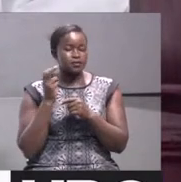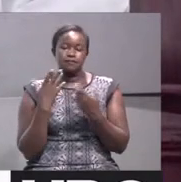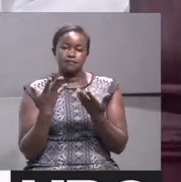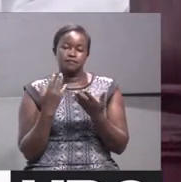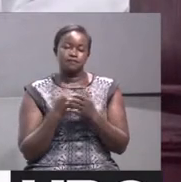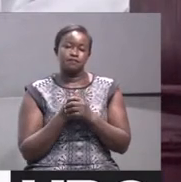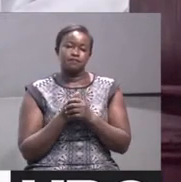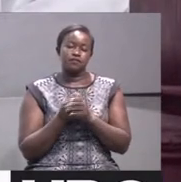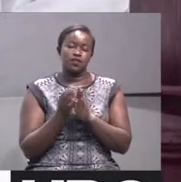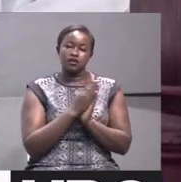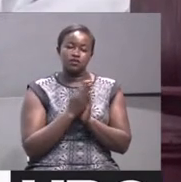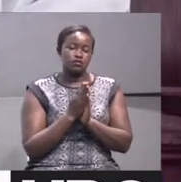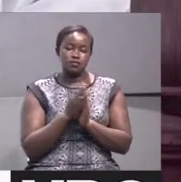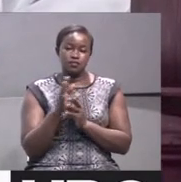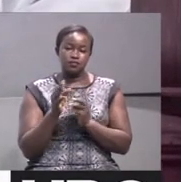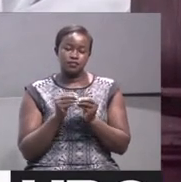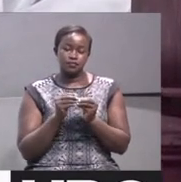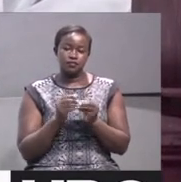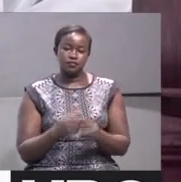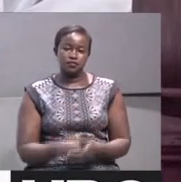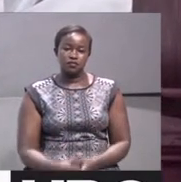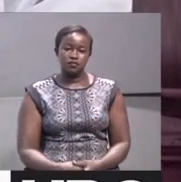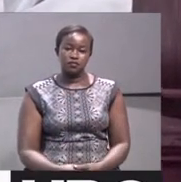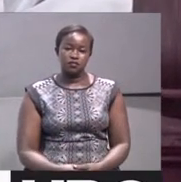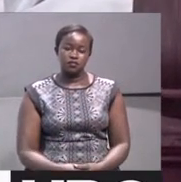Nama Monde, UBC News.